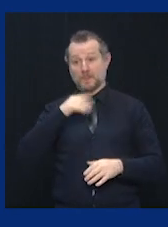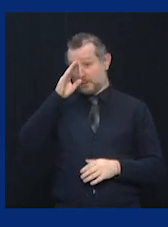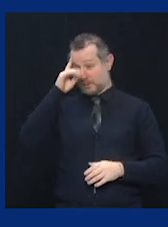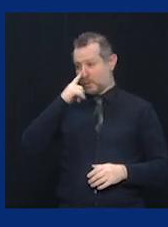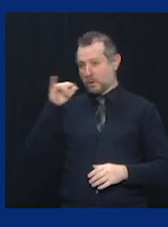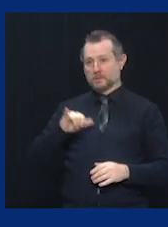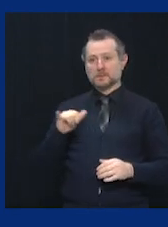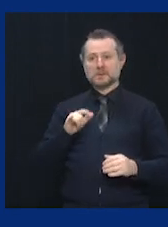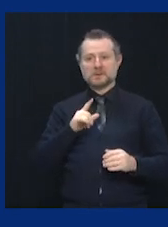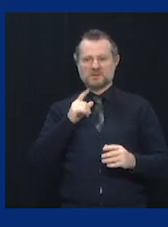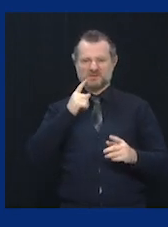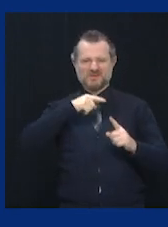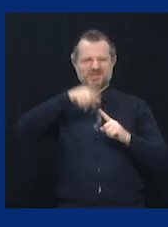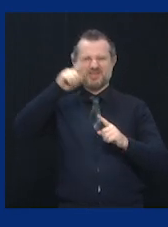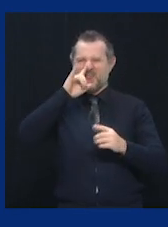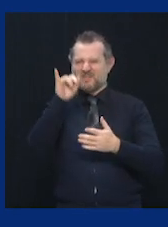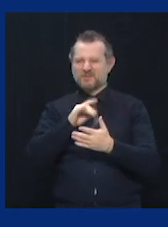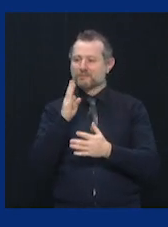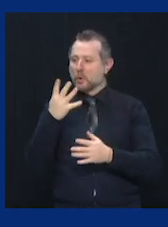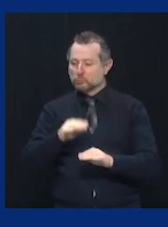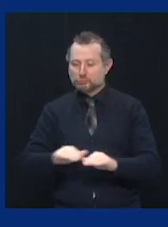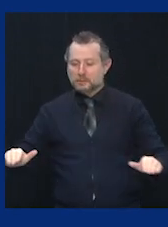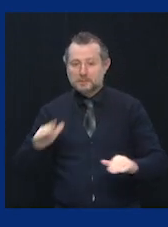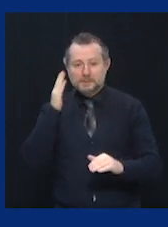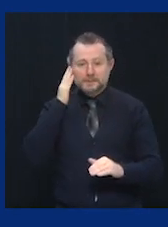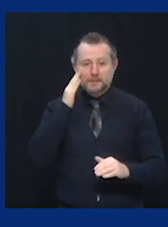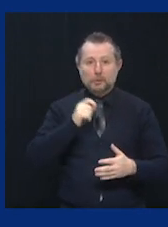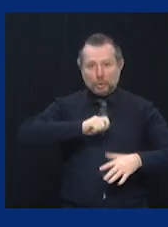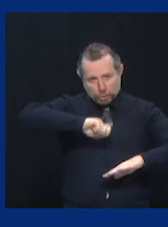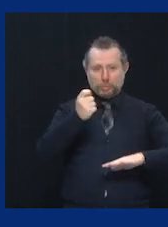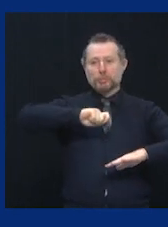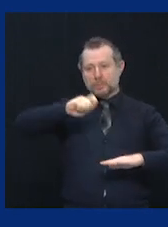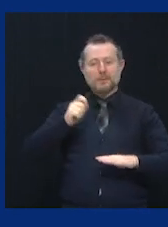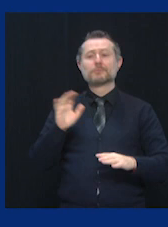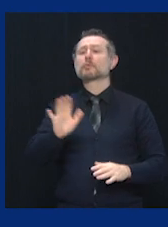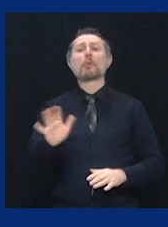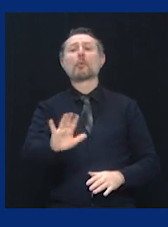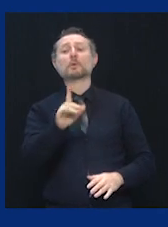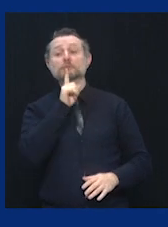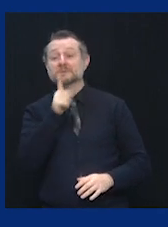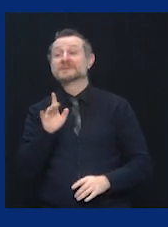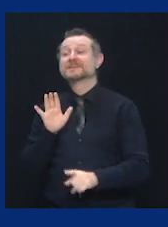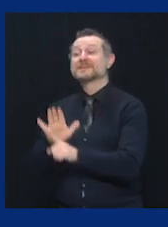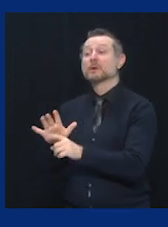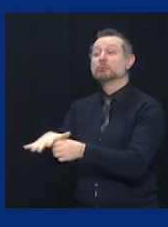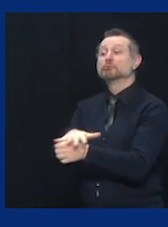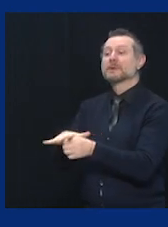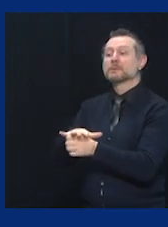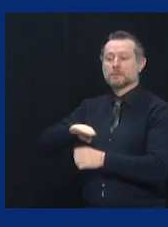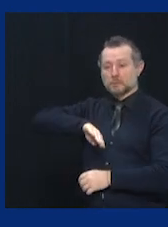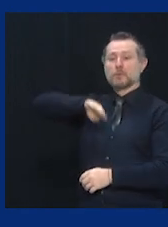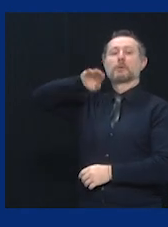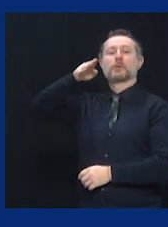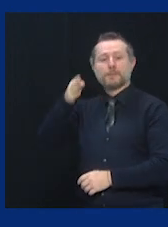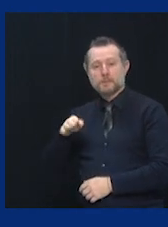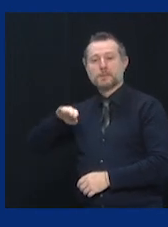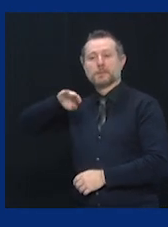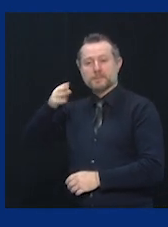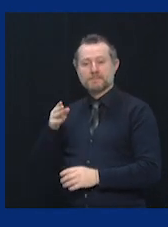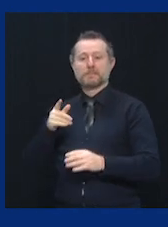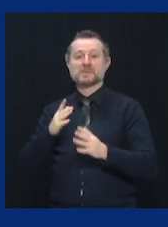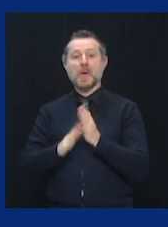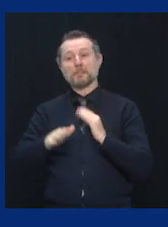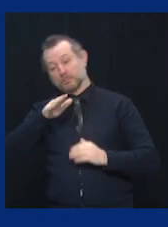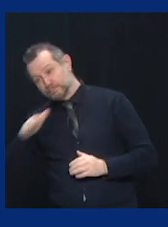scribble from a 4th grader, but they're actually the curve in each region, a little different in each region,